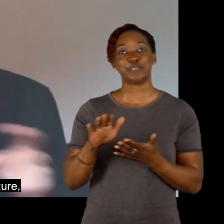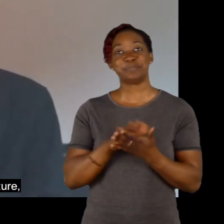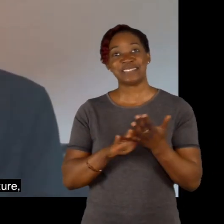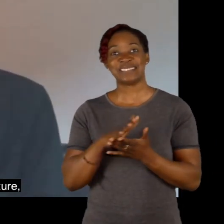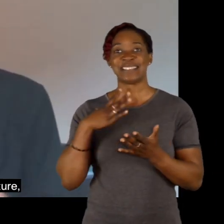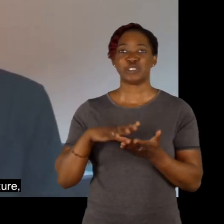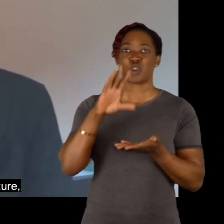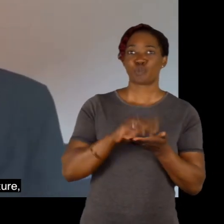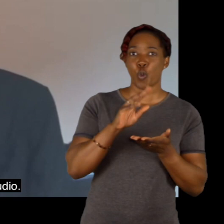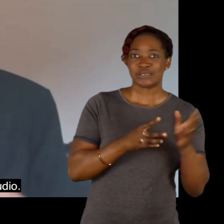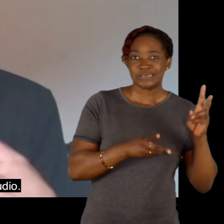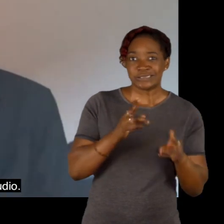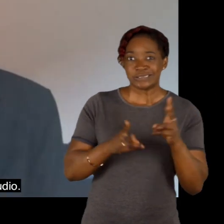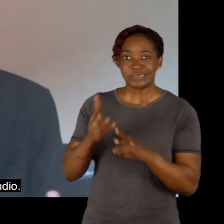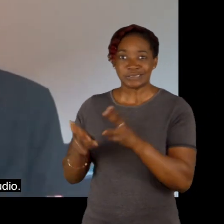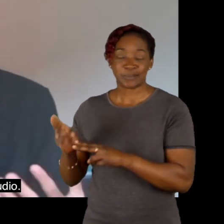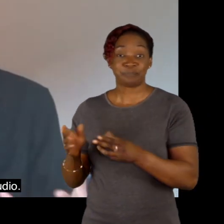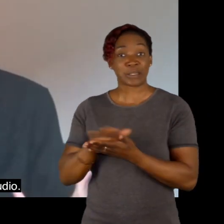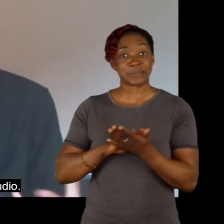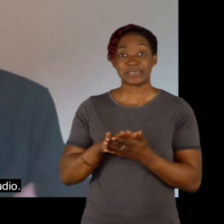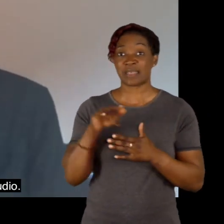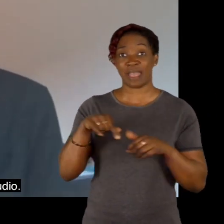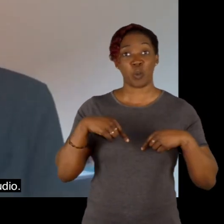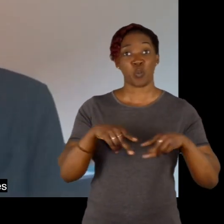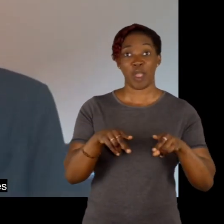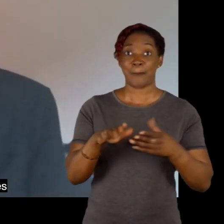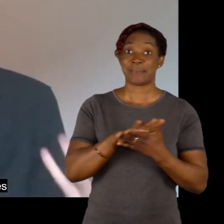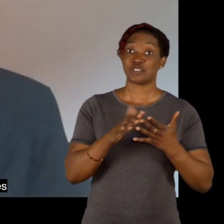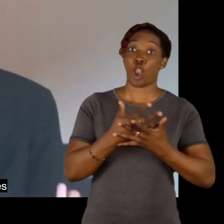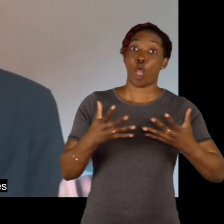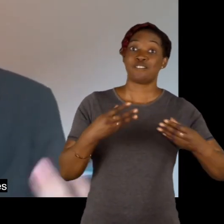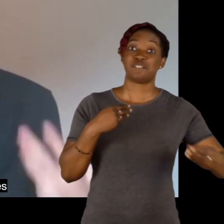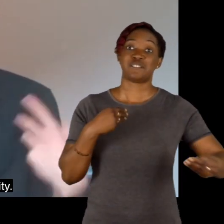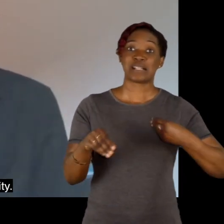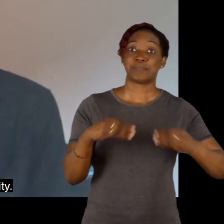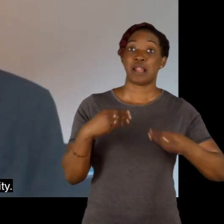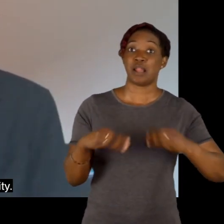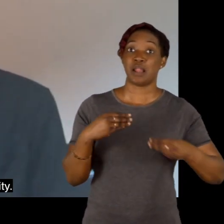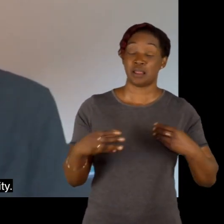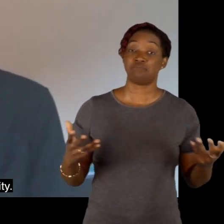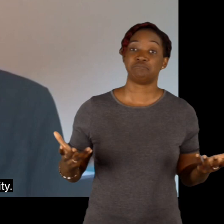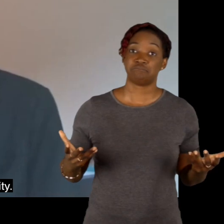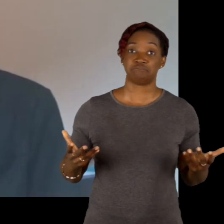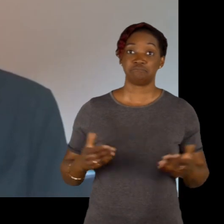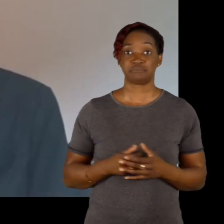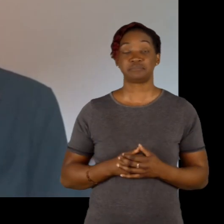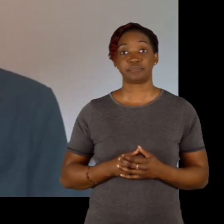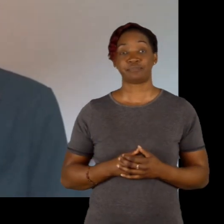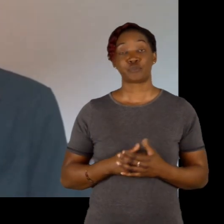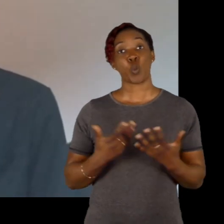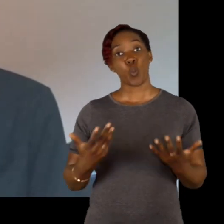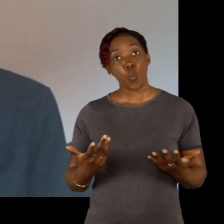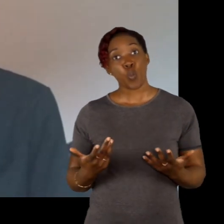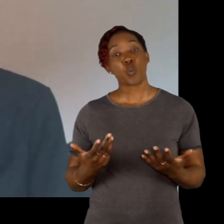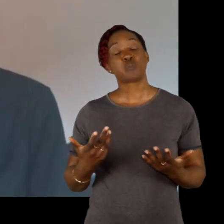match the music to the picture, making edits to the recorded audio. And that way of working gives a surprising amount of flexibility.